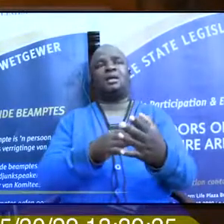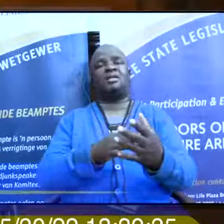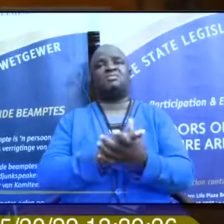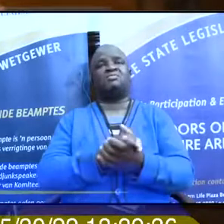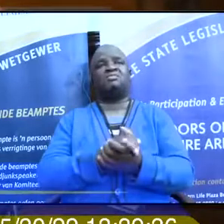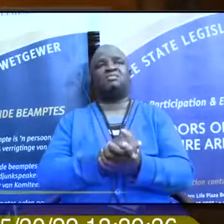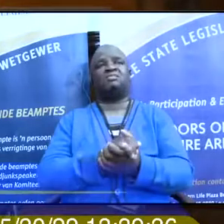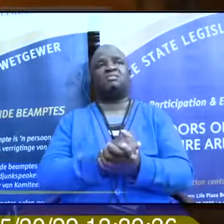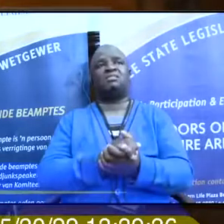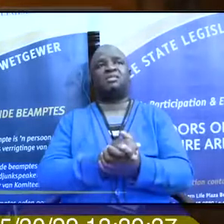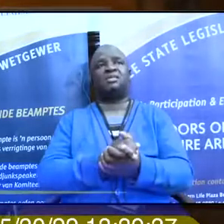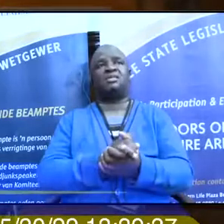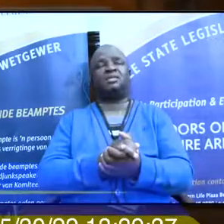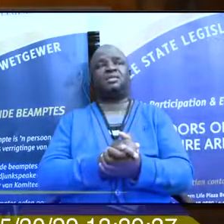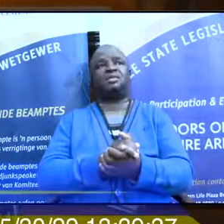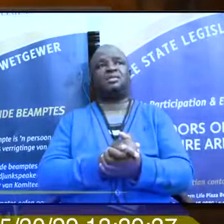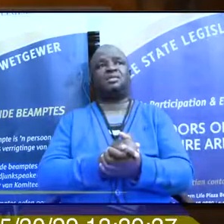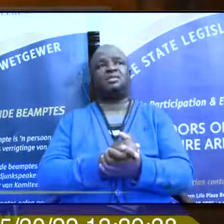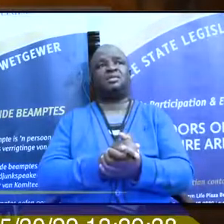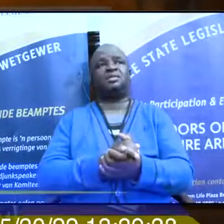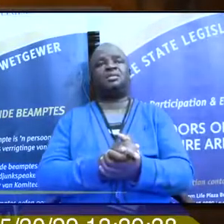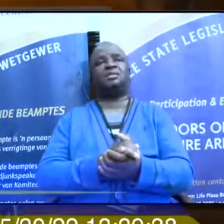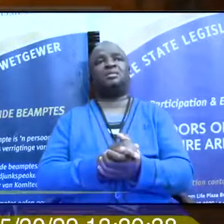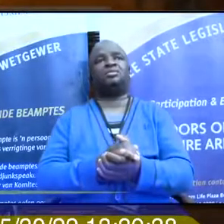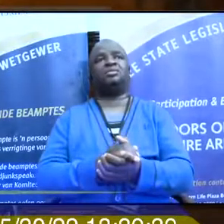of their for